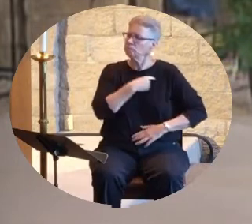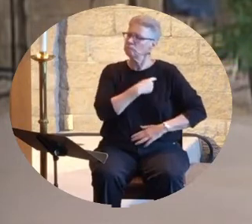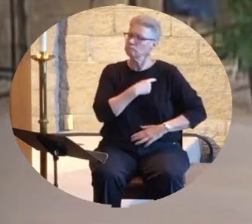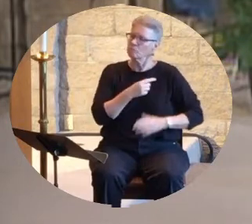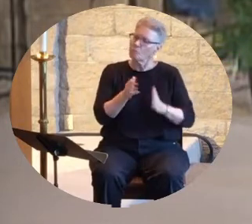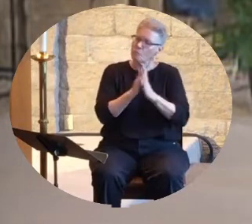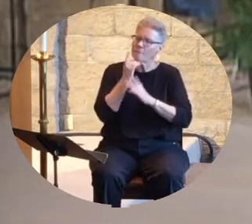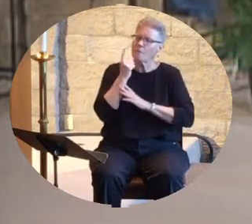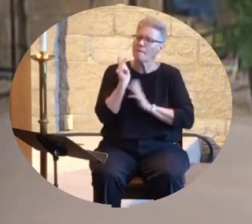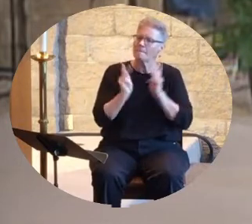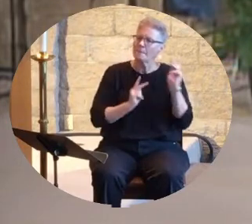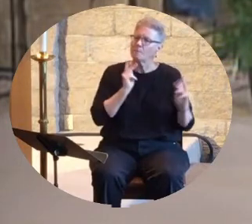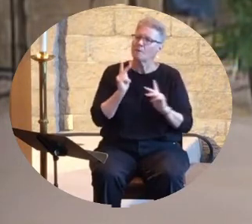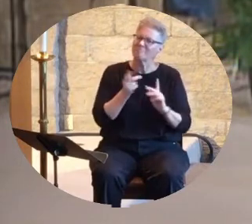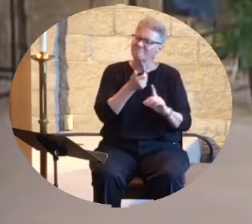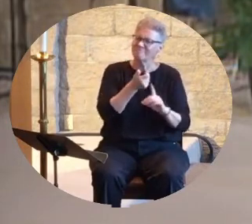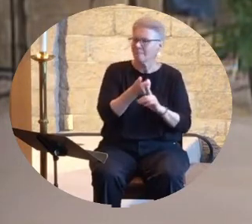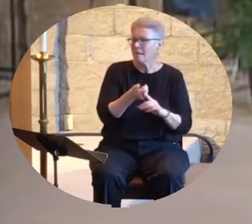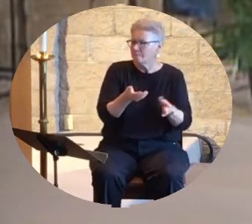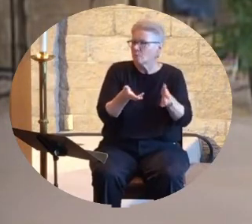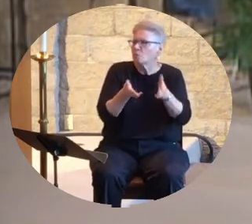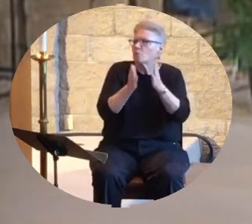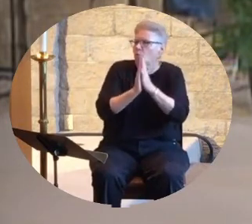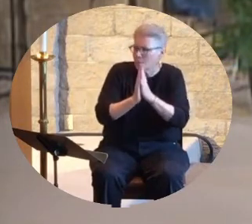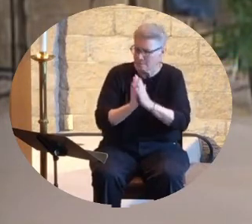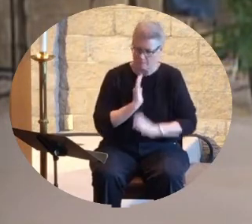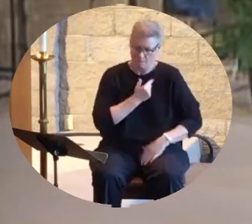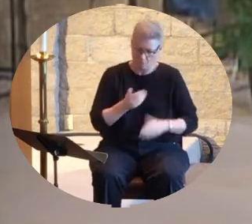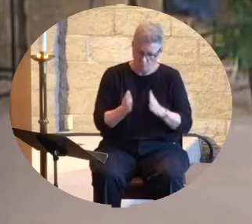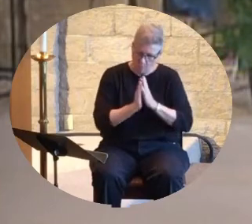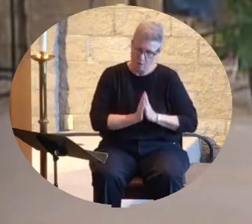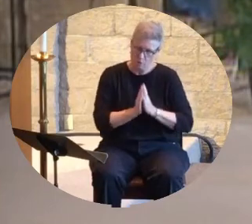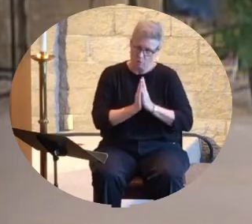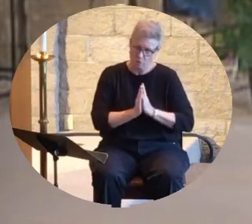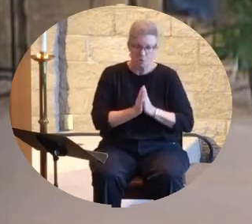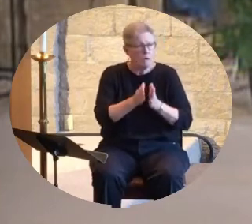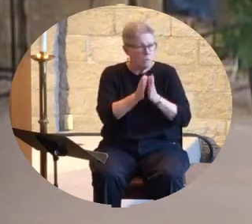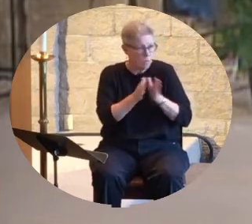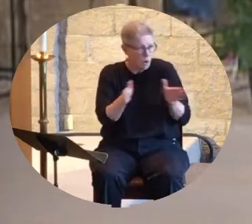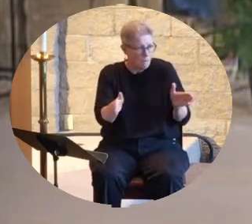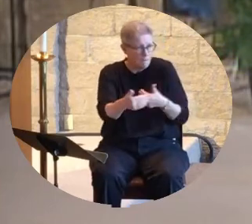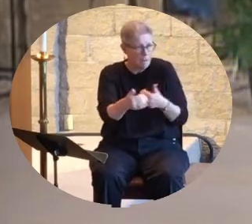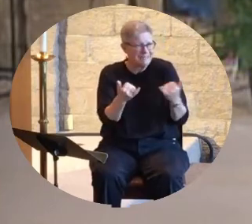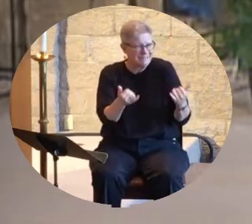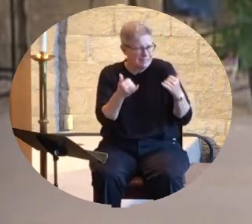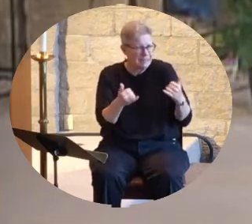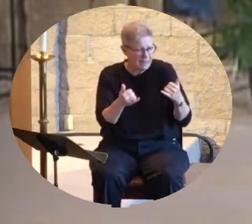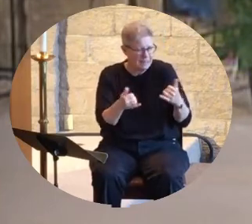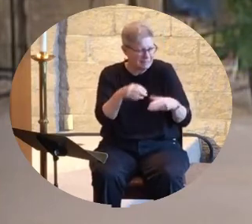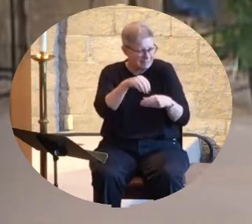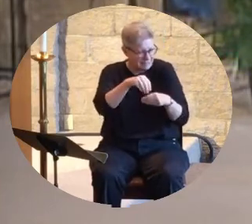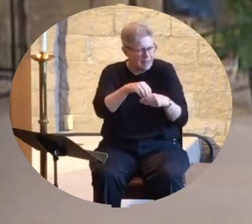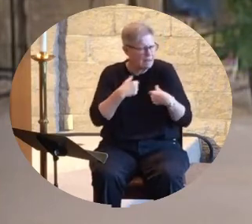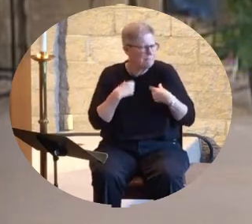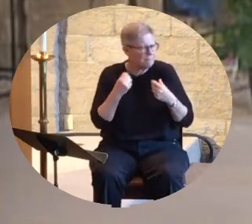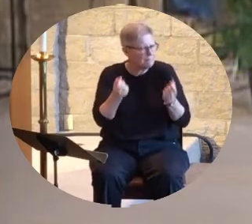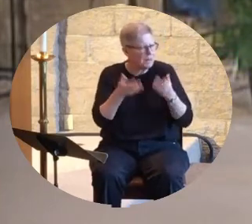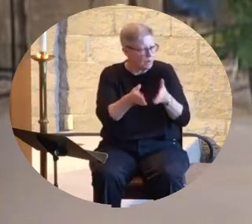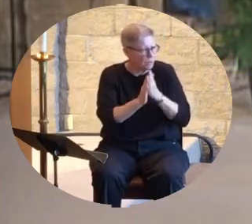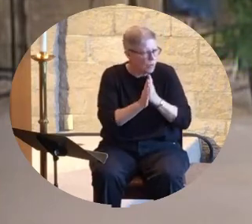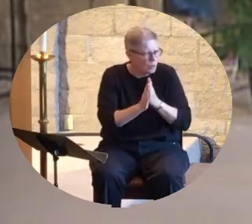prayers, represented by our prayer box today. And we give thanks in advance for